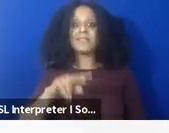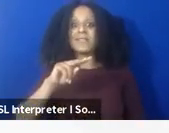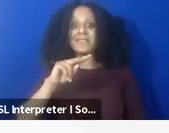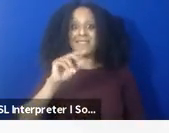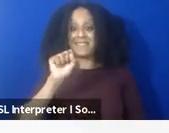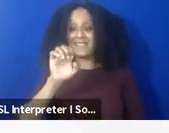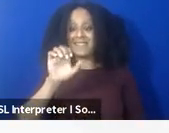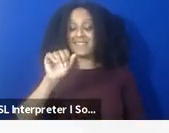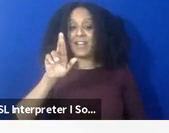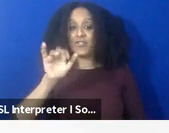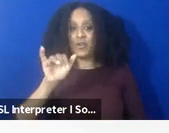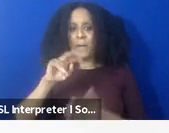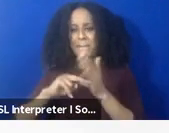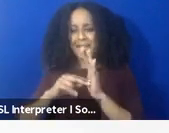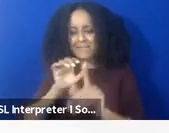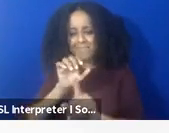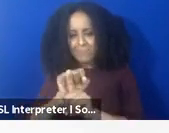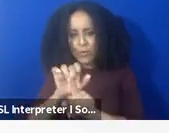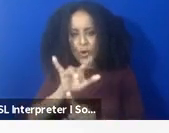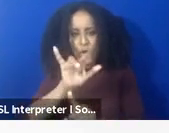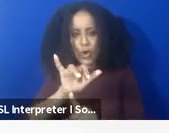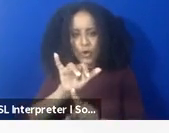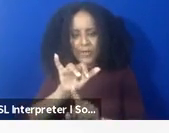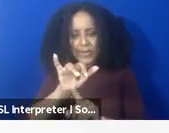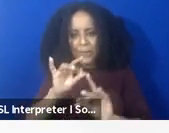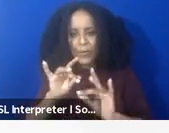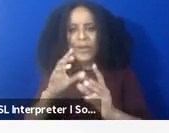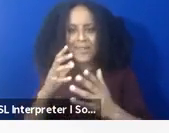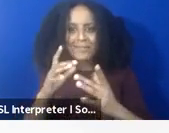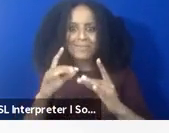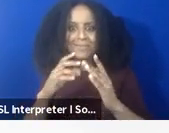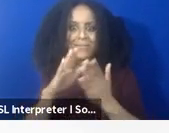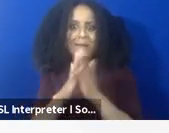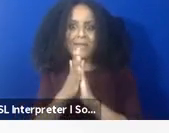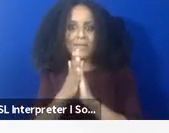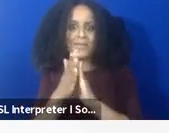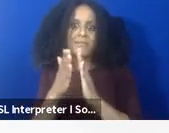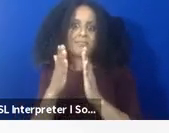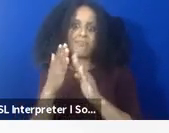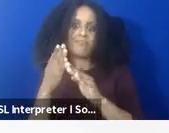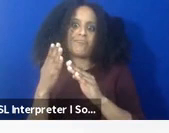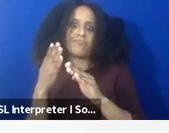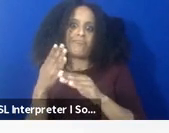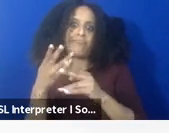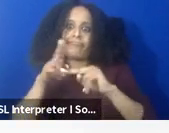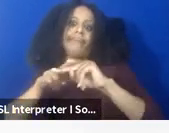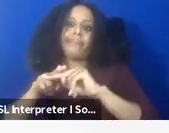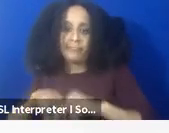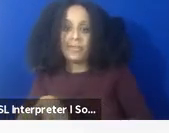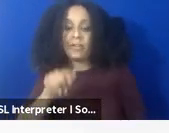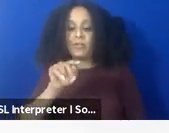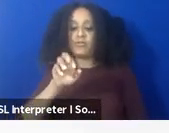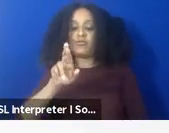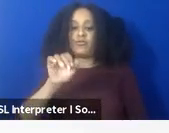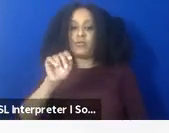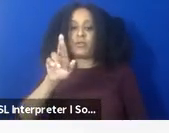evidence of that and then try to prevent further progression. And tertiary is that they have hearing loss and we're going to try to intervene for the issues that they're having, the hearing